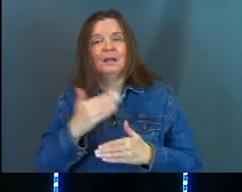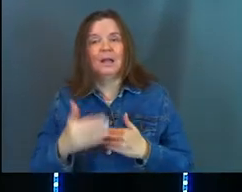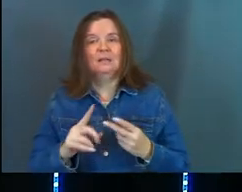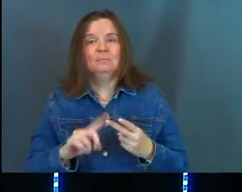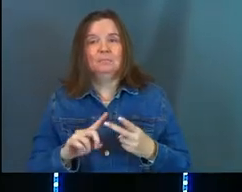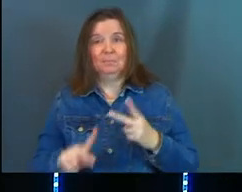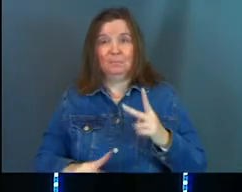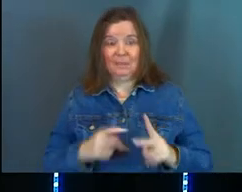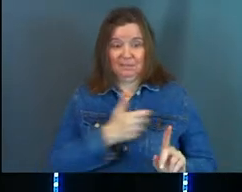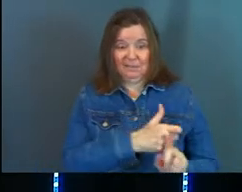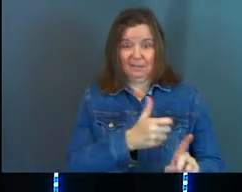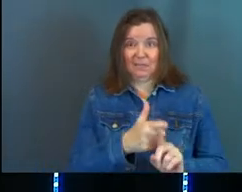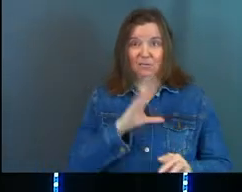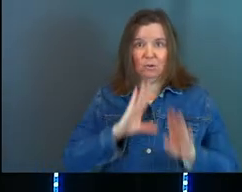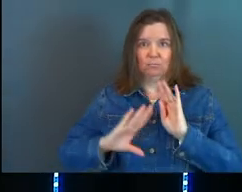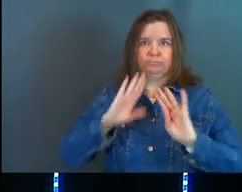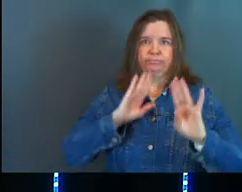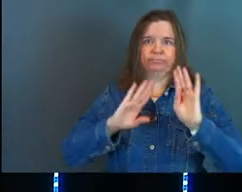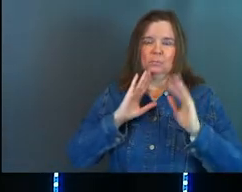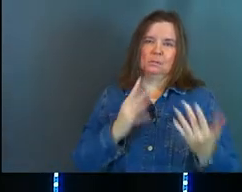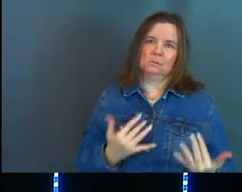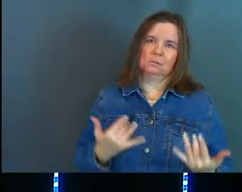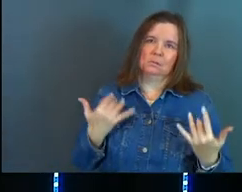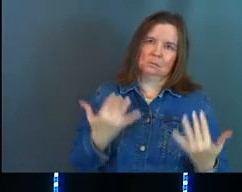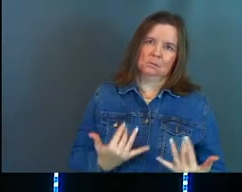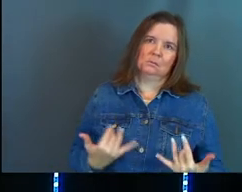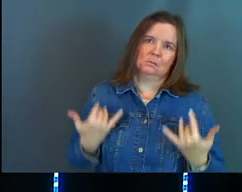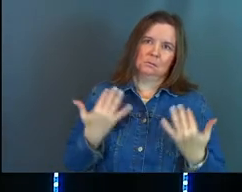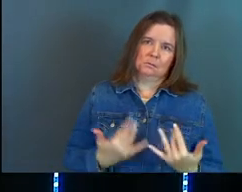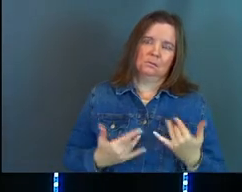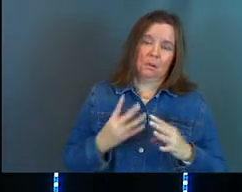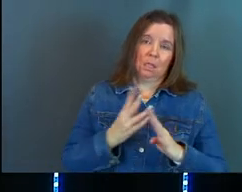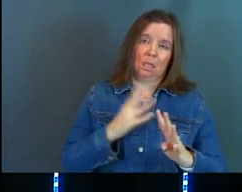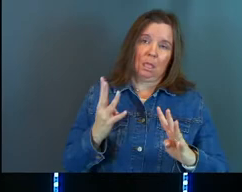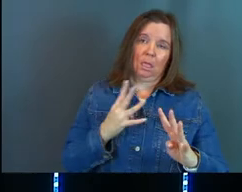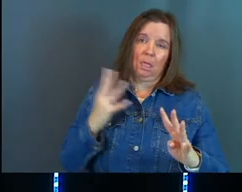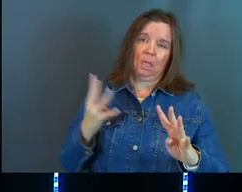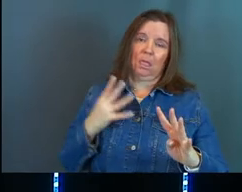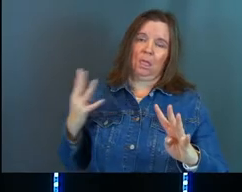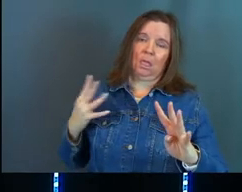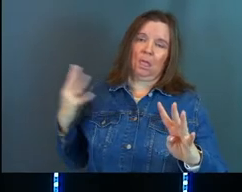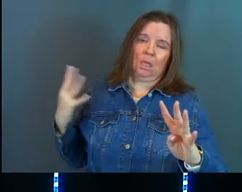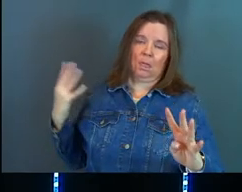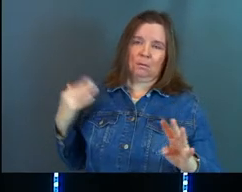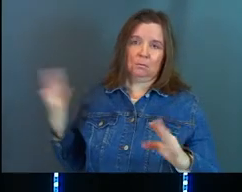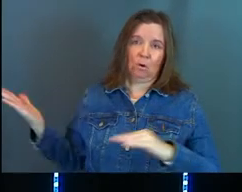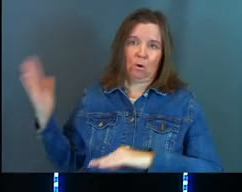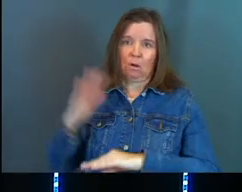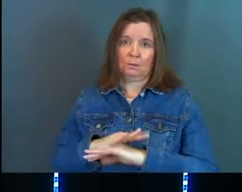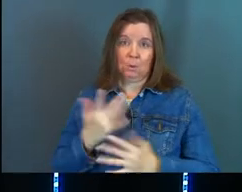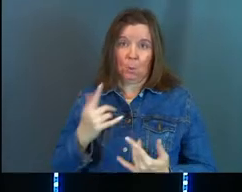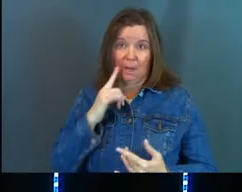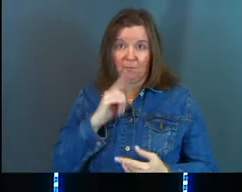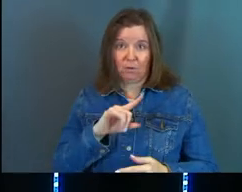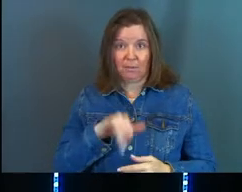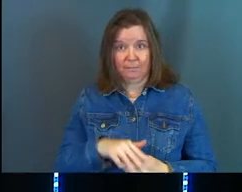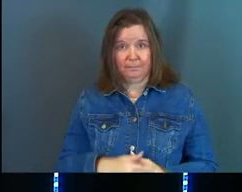led to the people's frustration. Because they all waited in the crazy food line all day and all night waiting for their